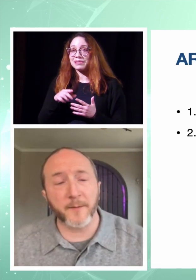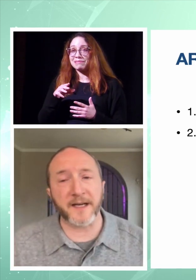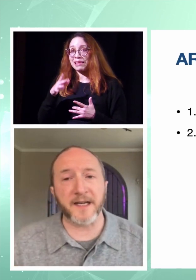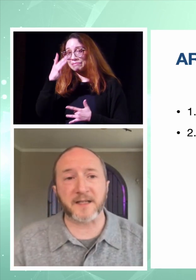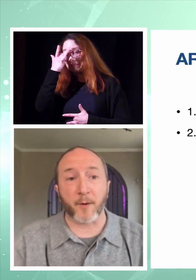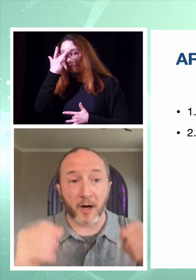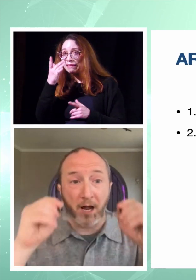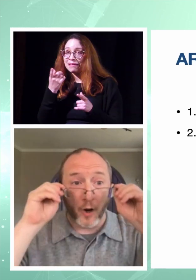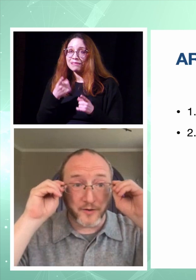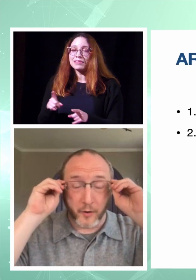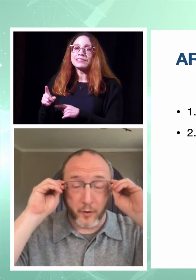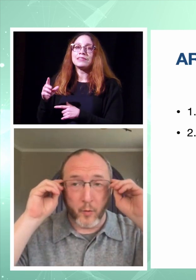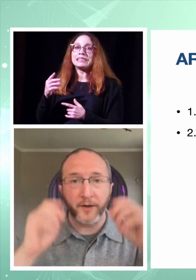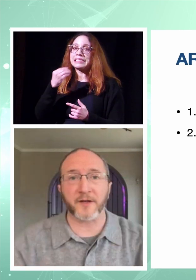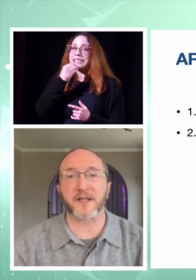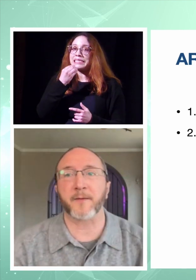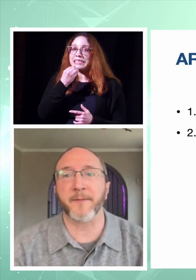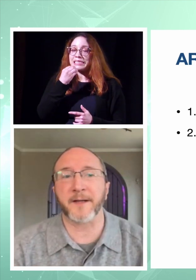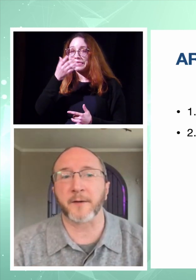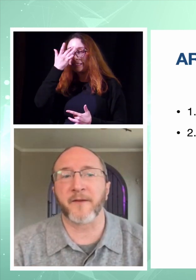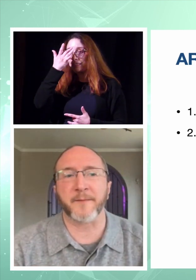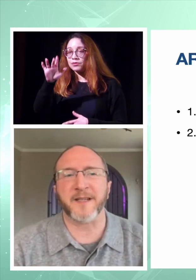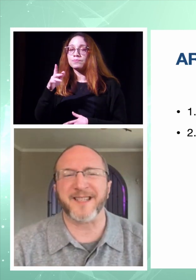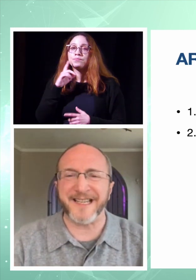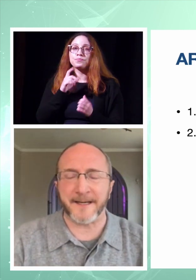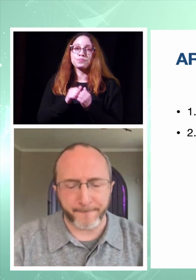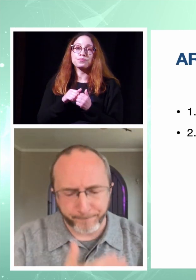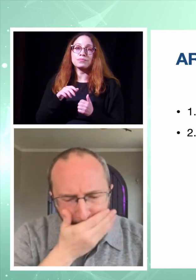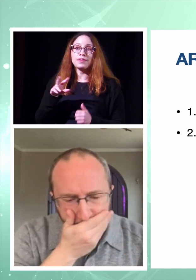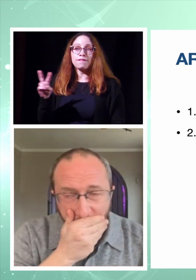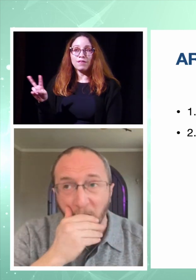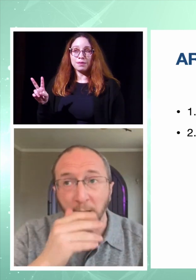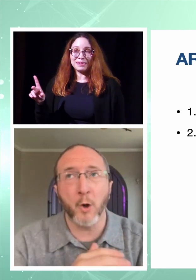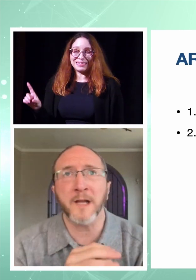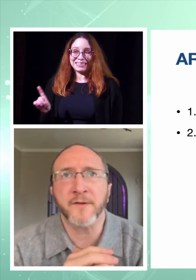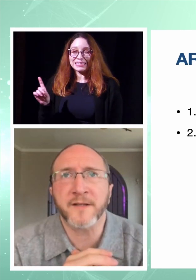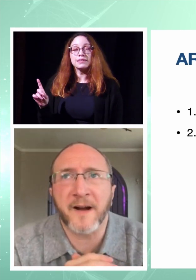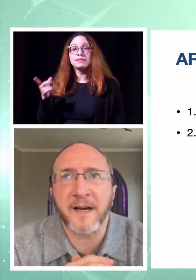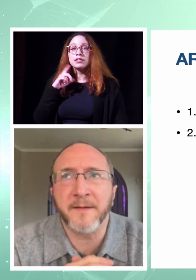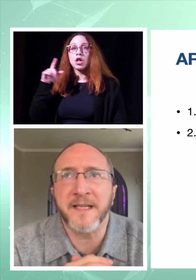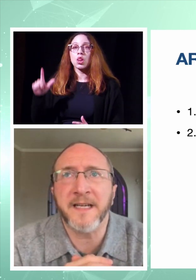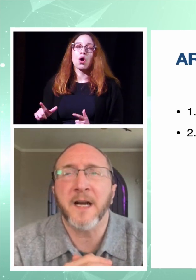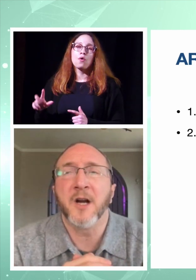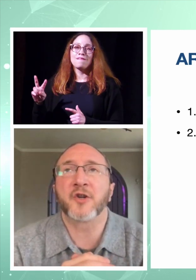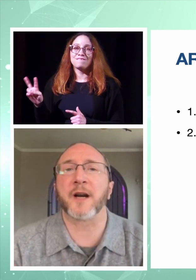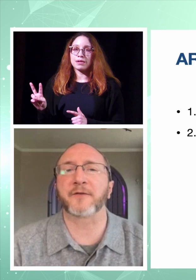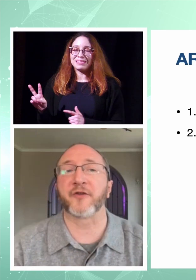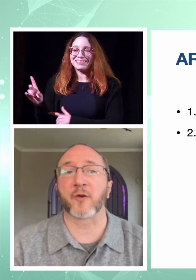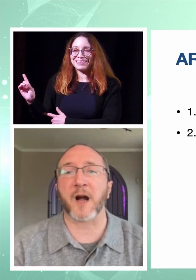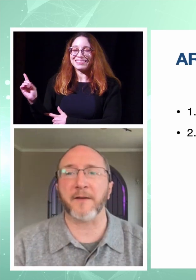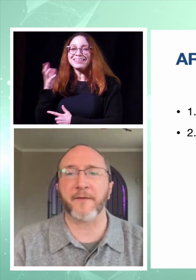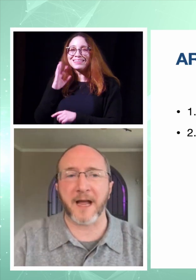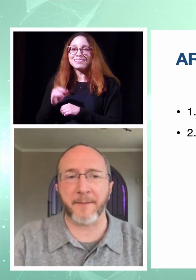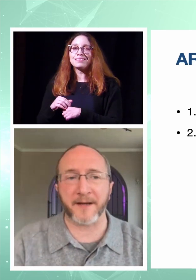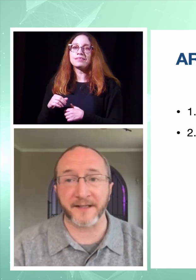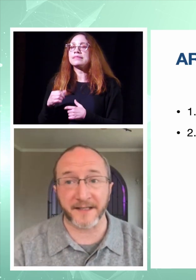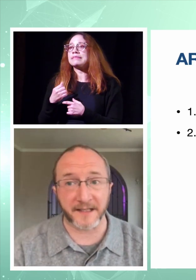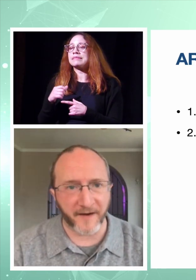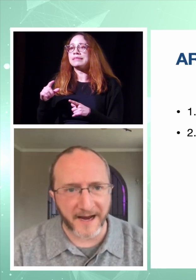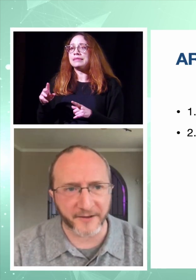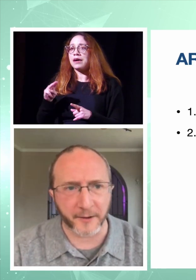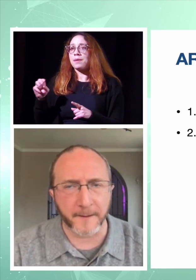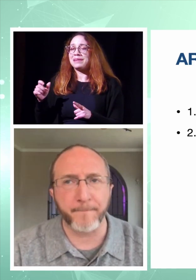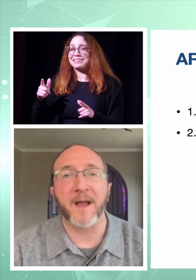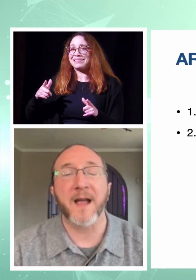When we talk about eating smart, I also want you to supplement your vitamin D. Low levels of vitamin D turn out to drive the MS